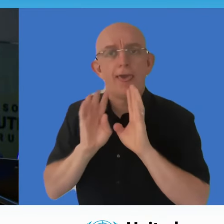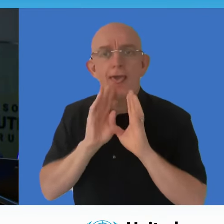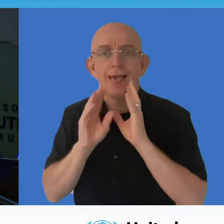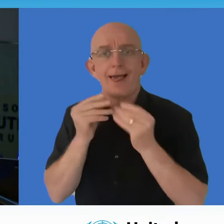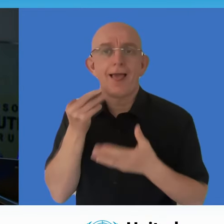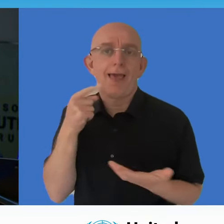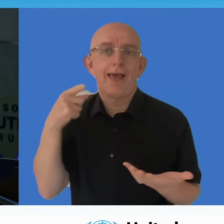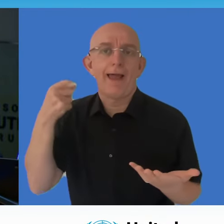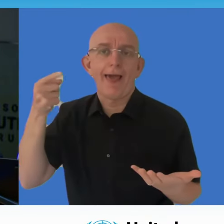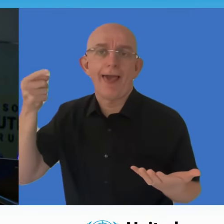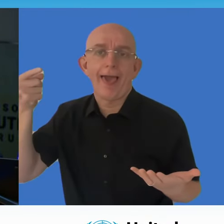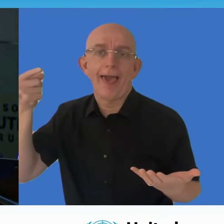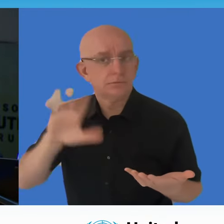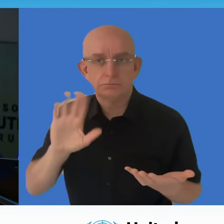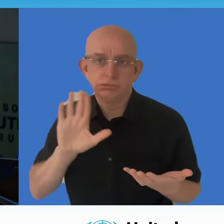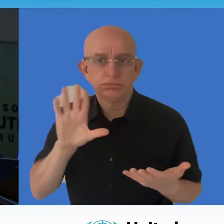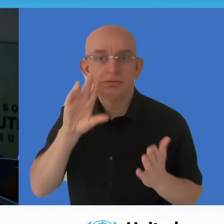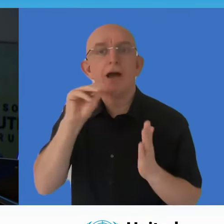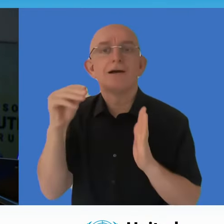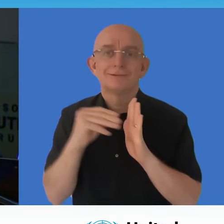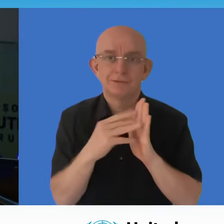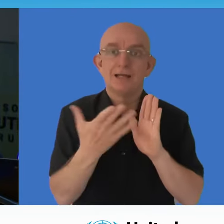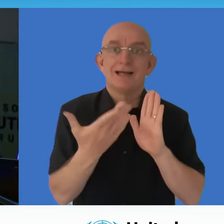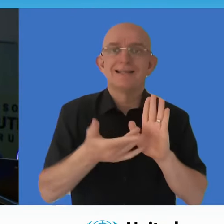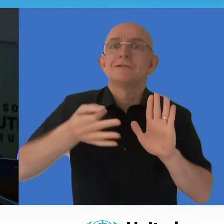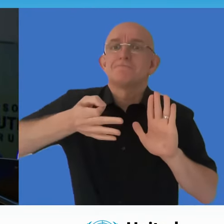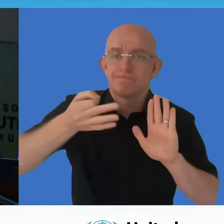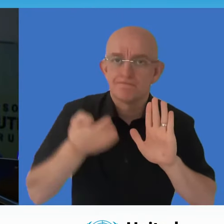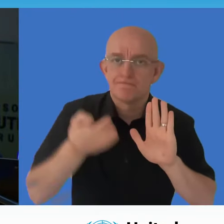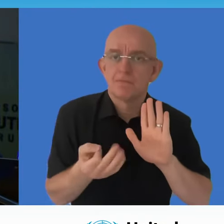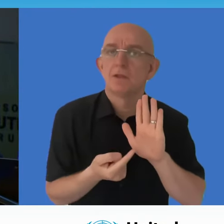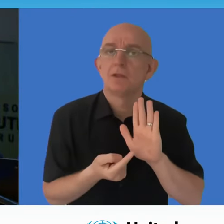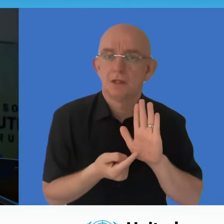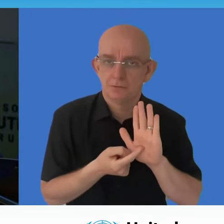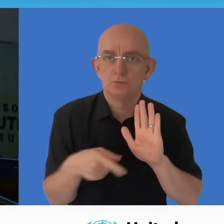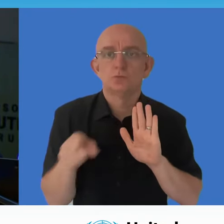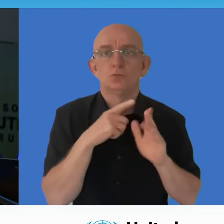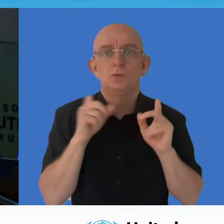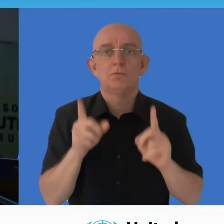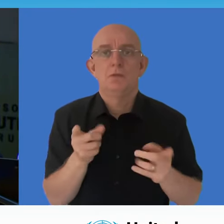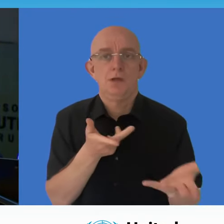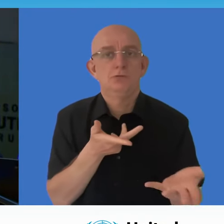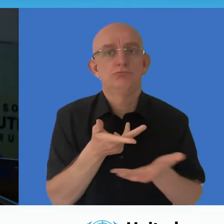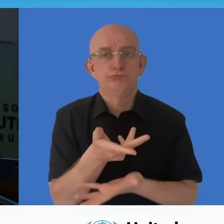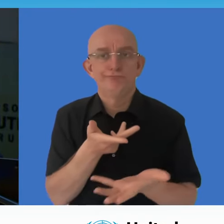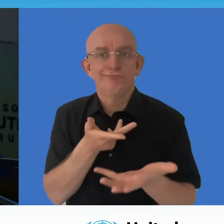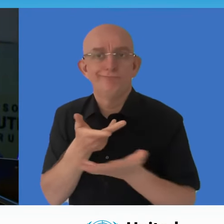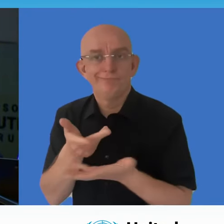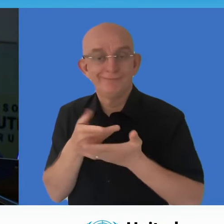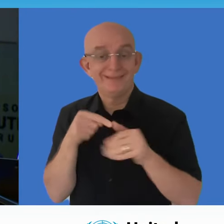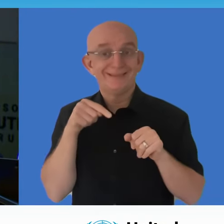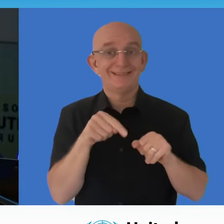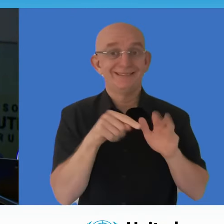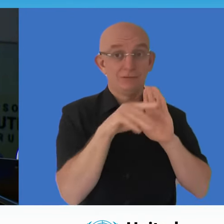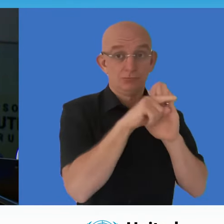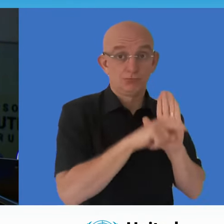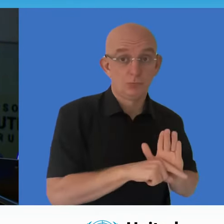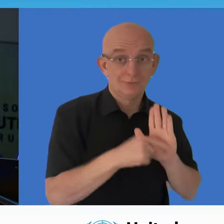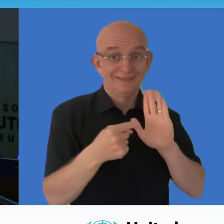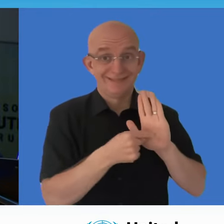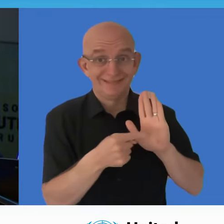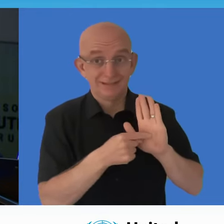need to start with communication. We need to speak about these resolutions emanating from this forum, and we need